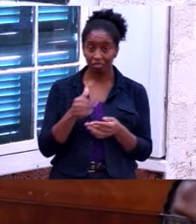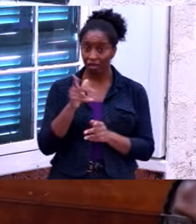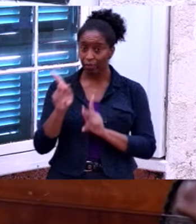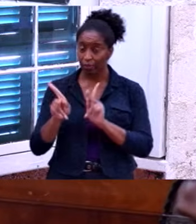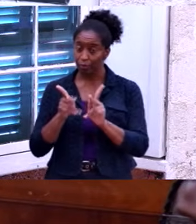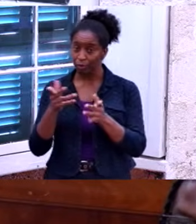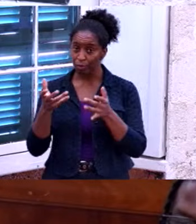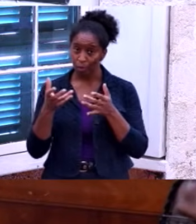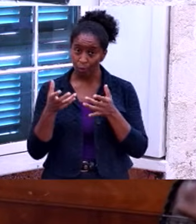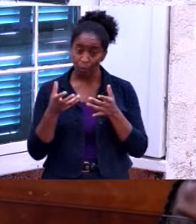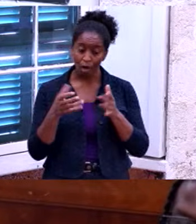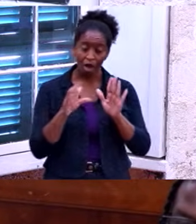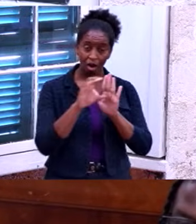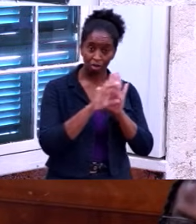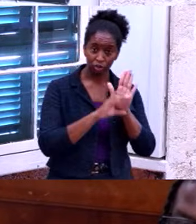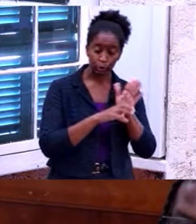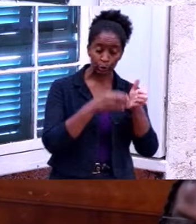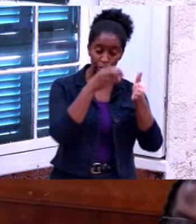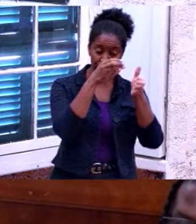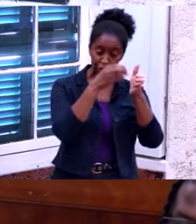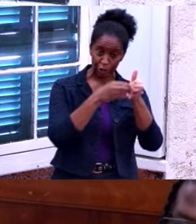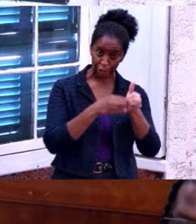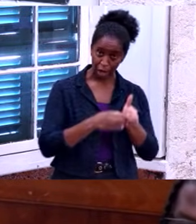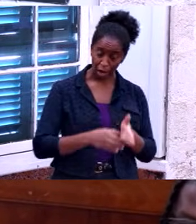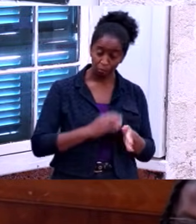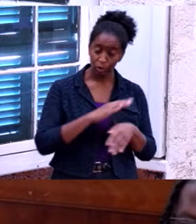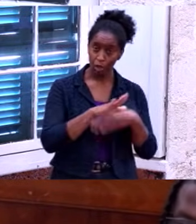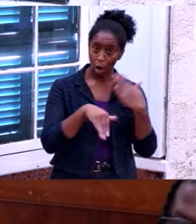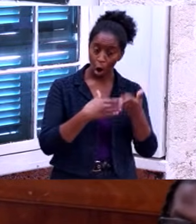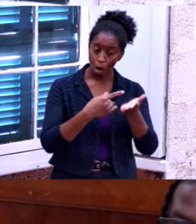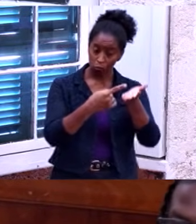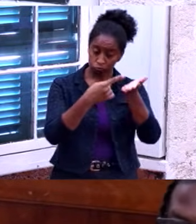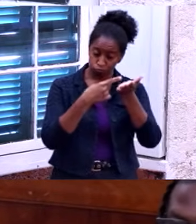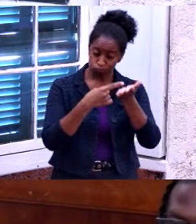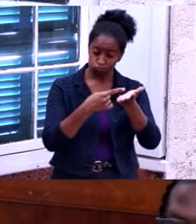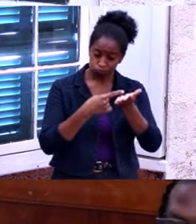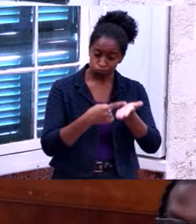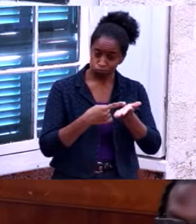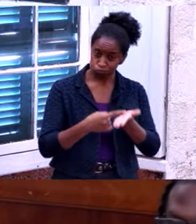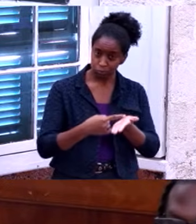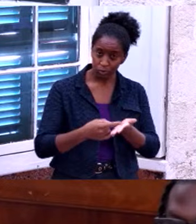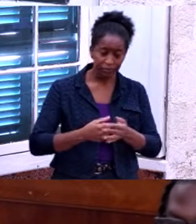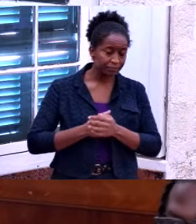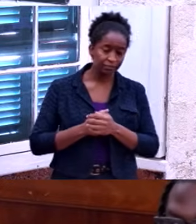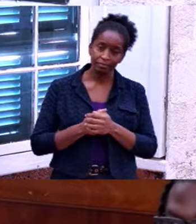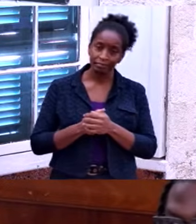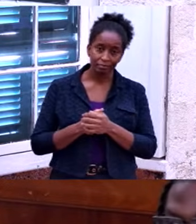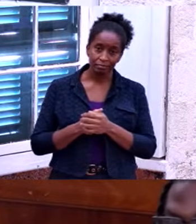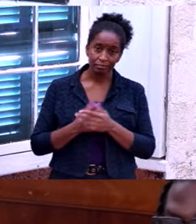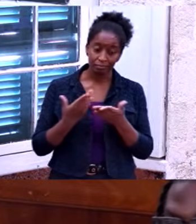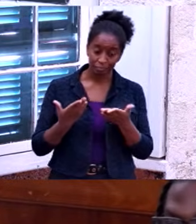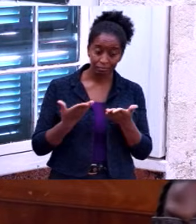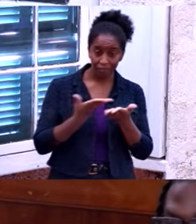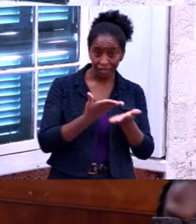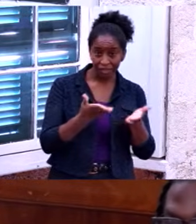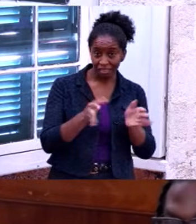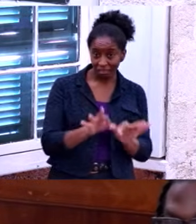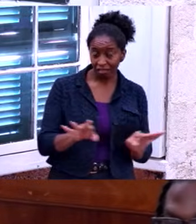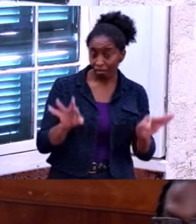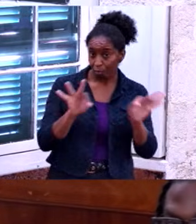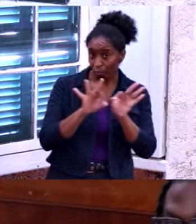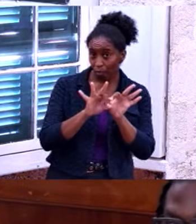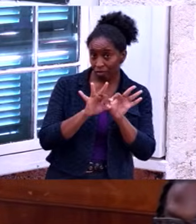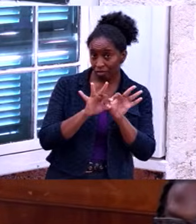same fervency and zeal in which the public had attended to those issues. That is not to say that they're not important. But